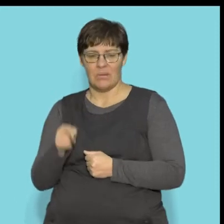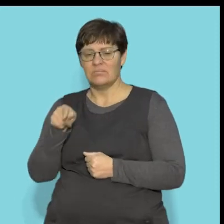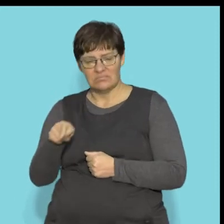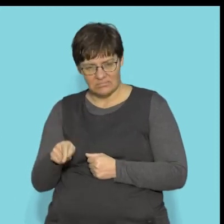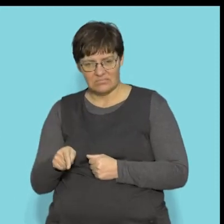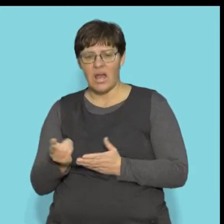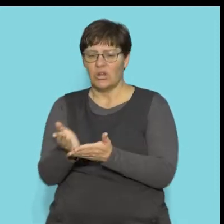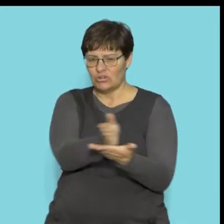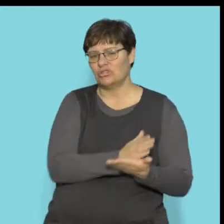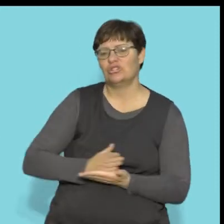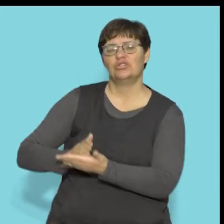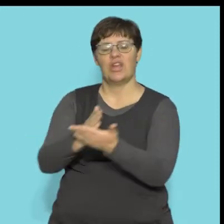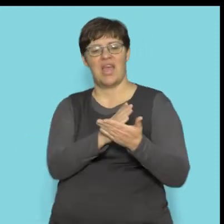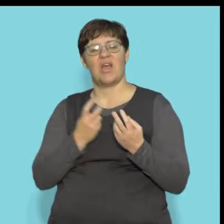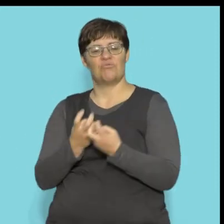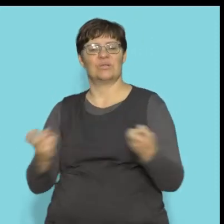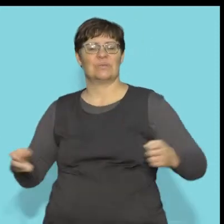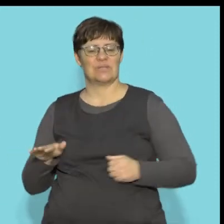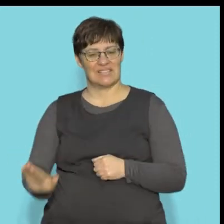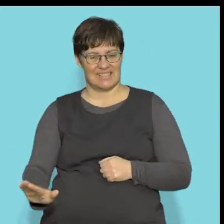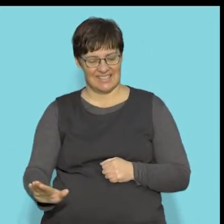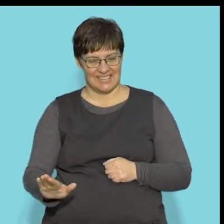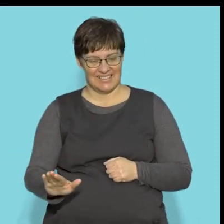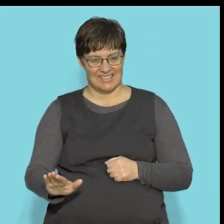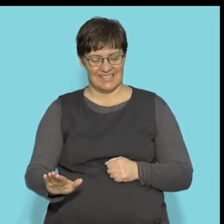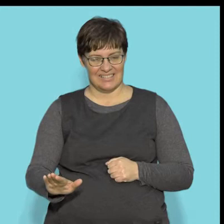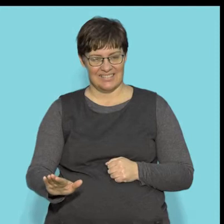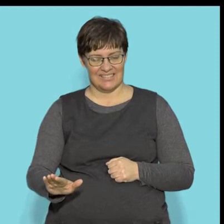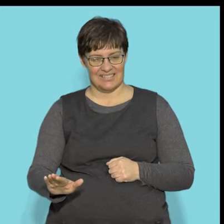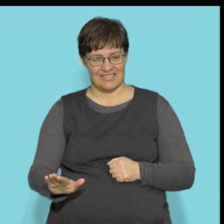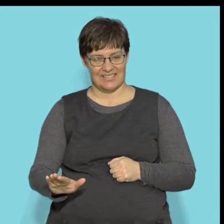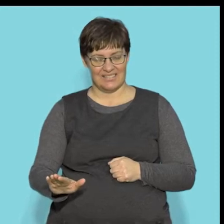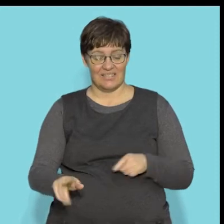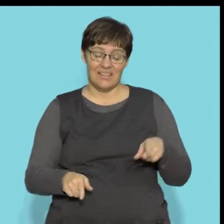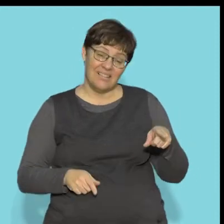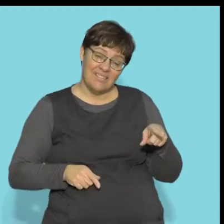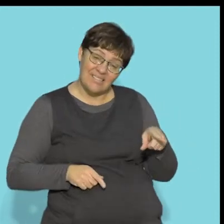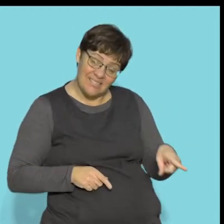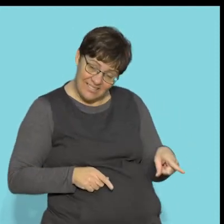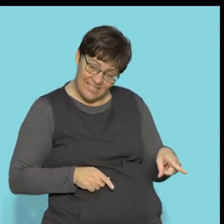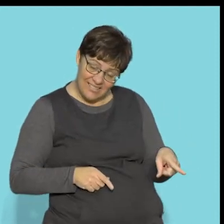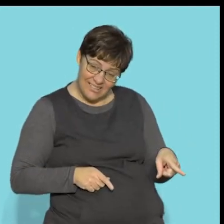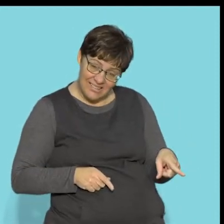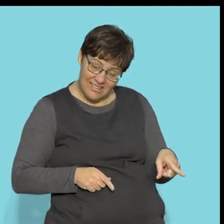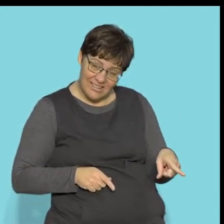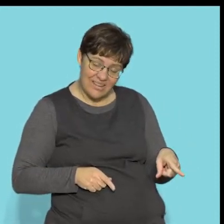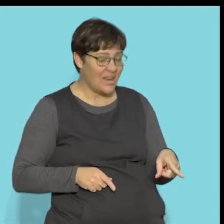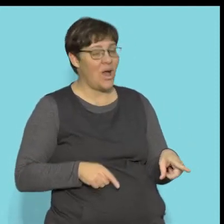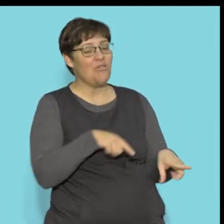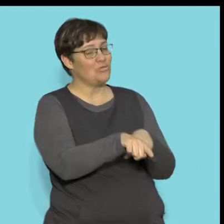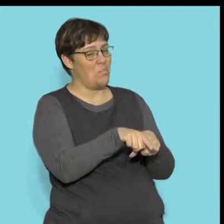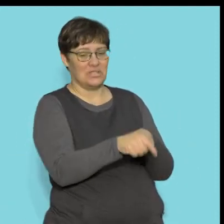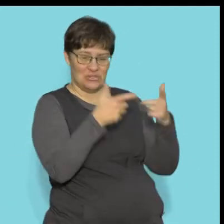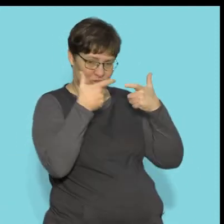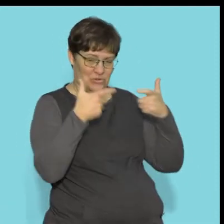can share the various different resources. When there is crowding and therefore